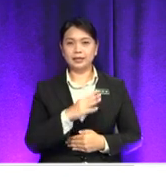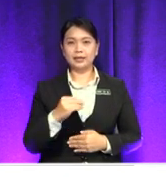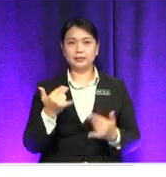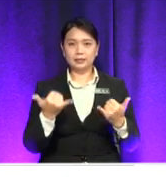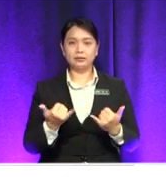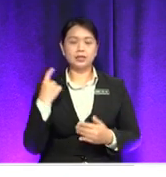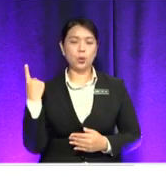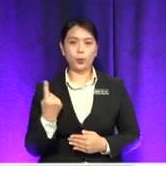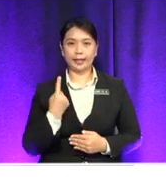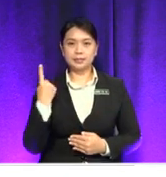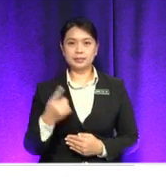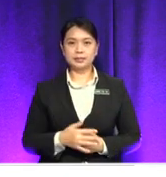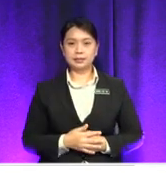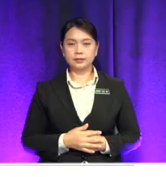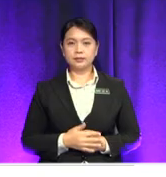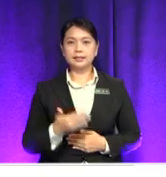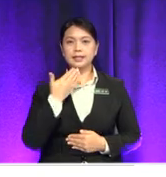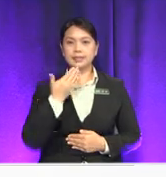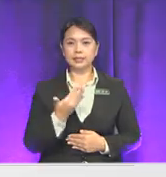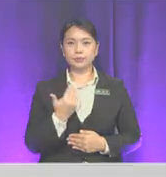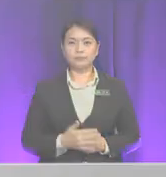always. Thank you.